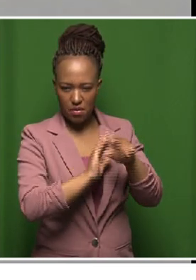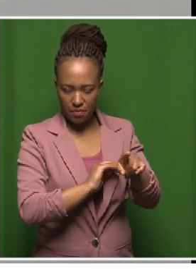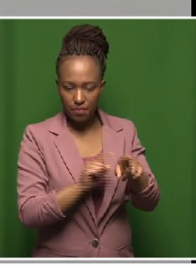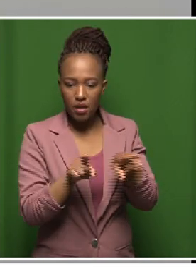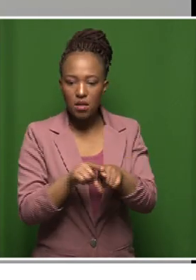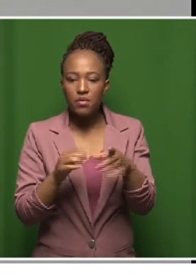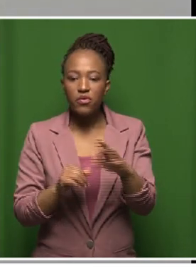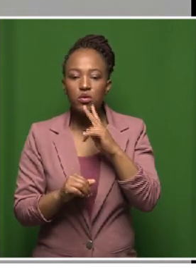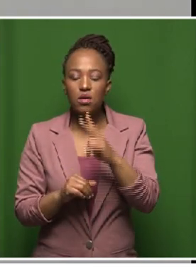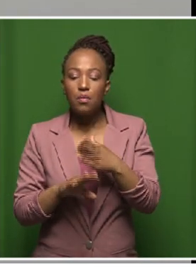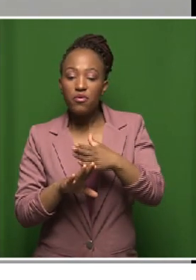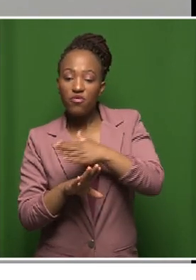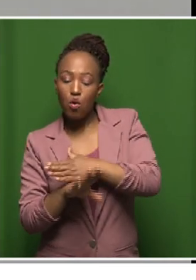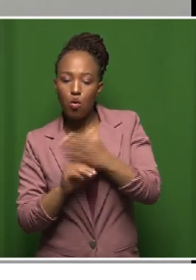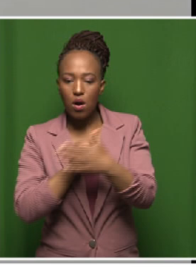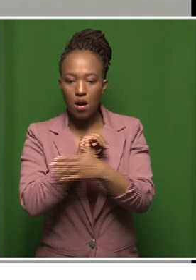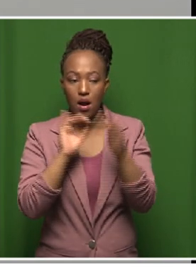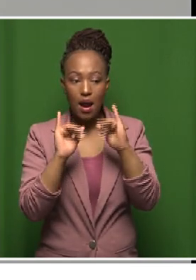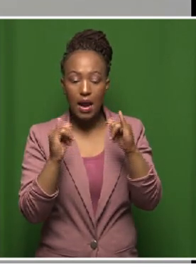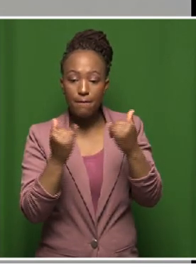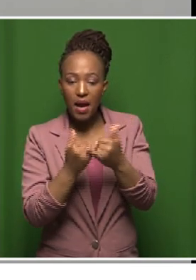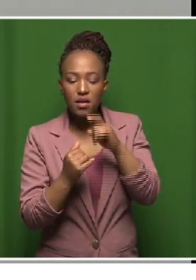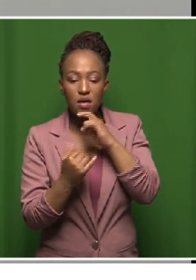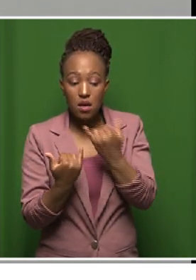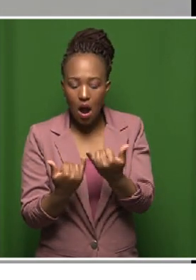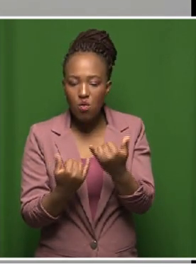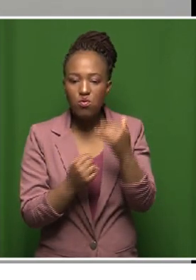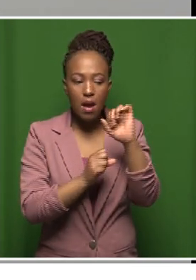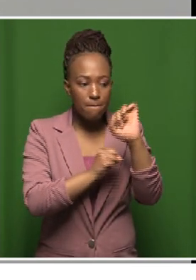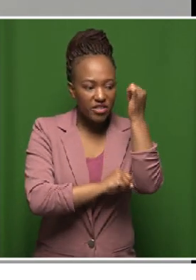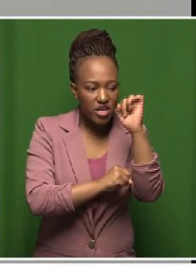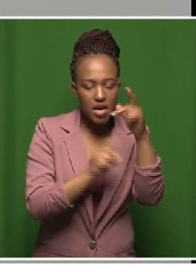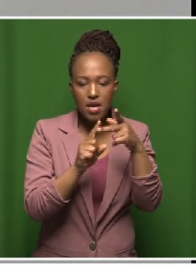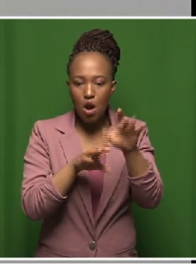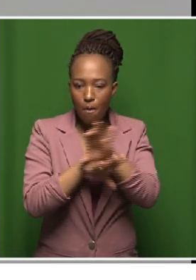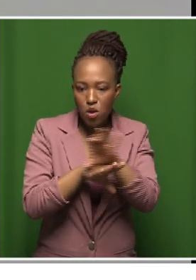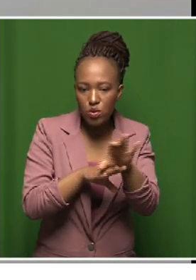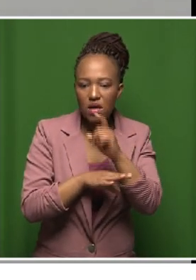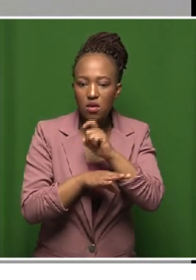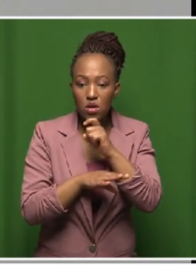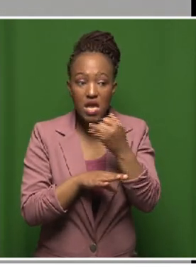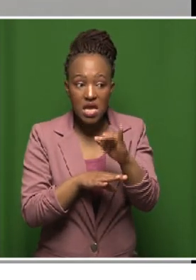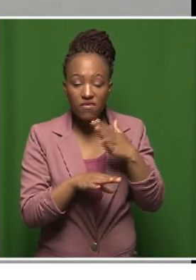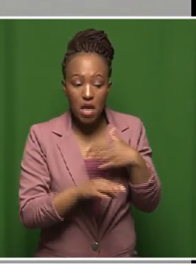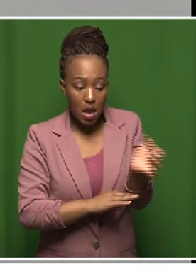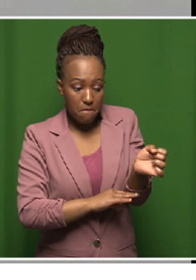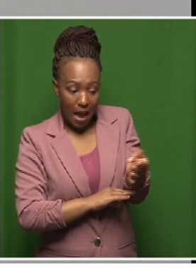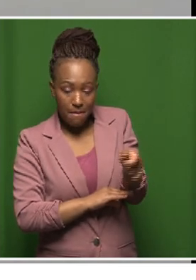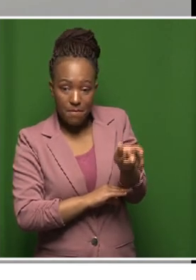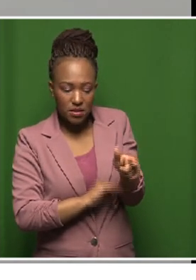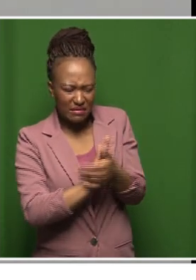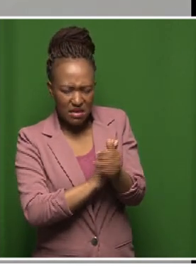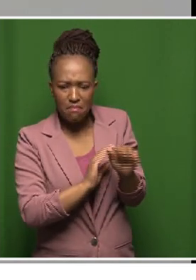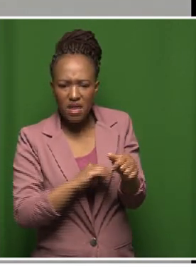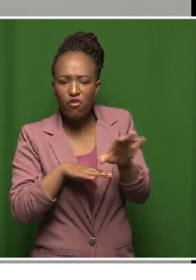that companies are making more use of machines and computers. You have to be very skilled to really employ a lot of people in the secondary